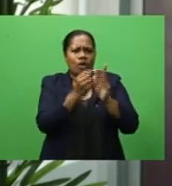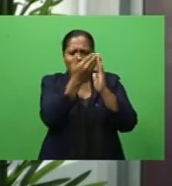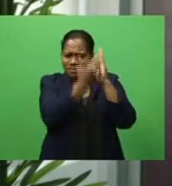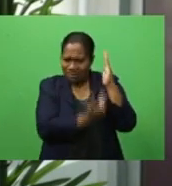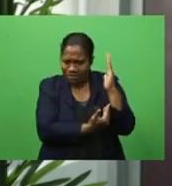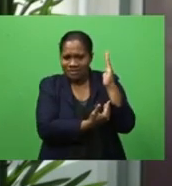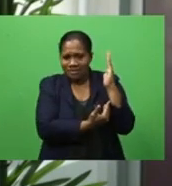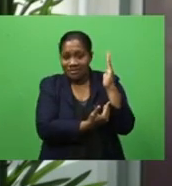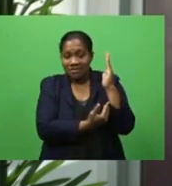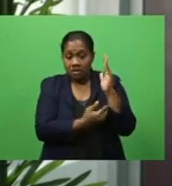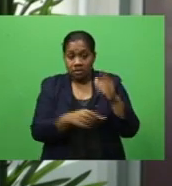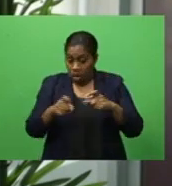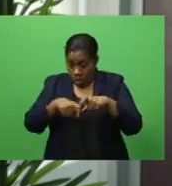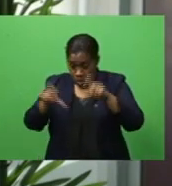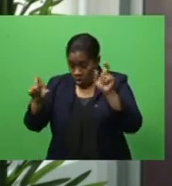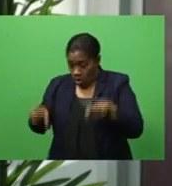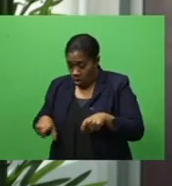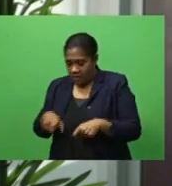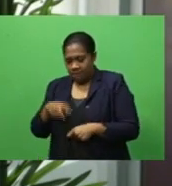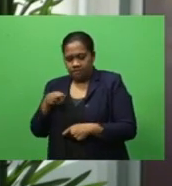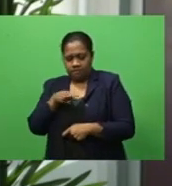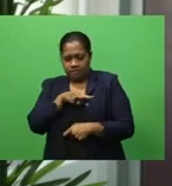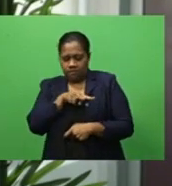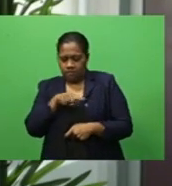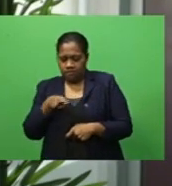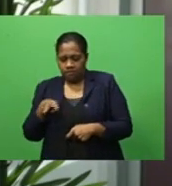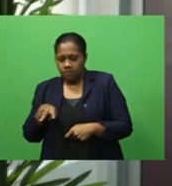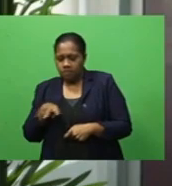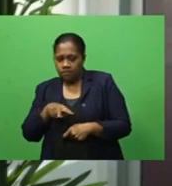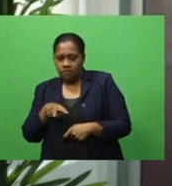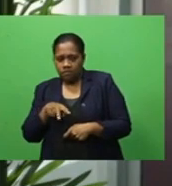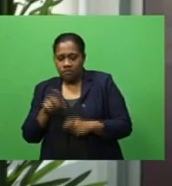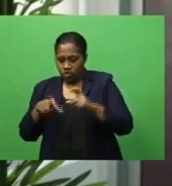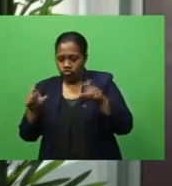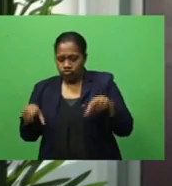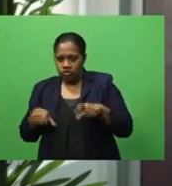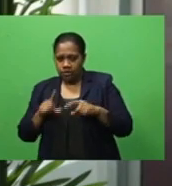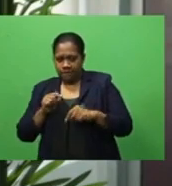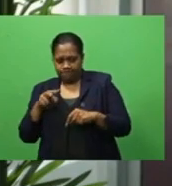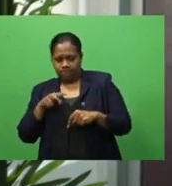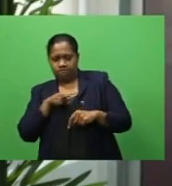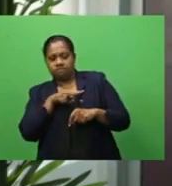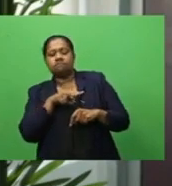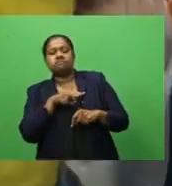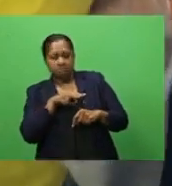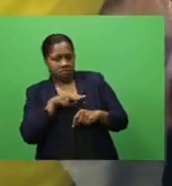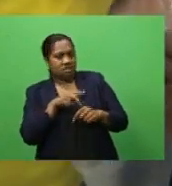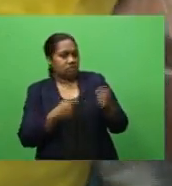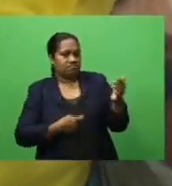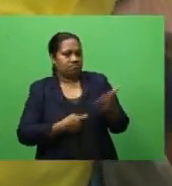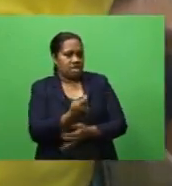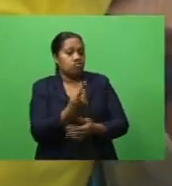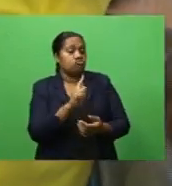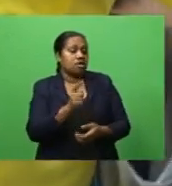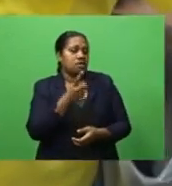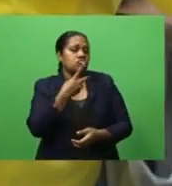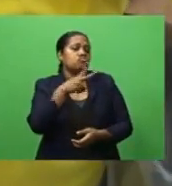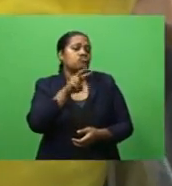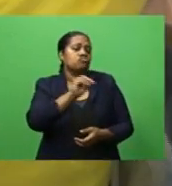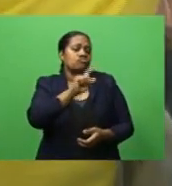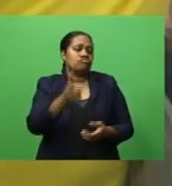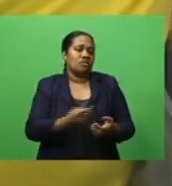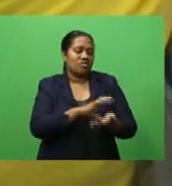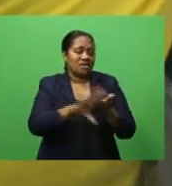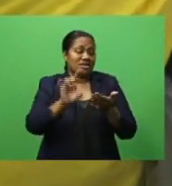courts do see that, and you will see the courts implementing hefty fines up to $20,000. Meanwhile, from April to May,